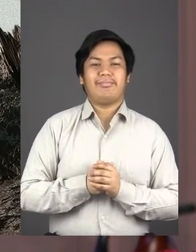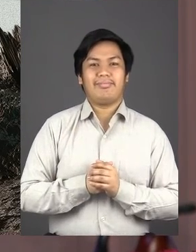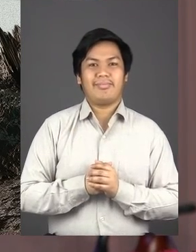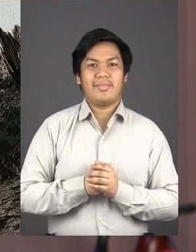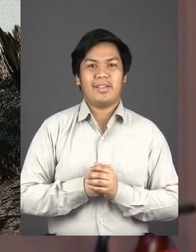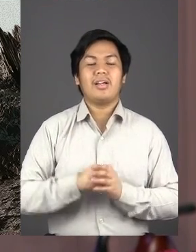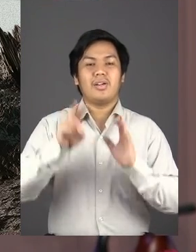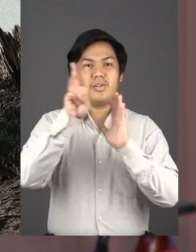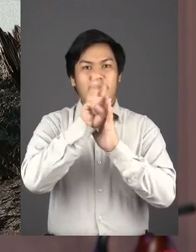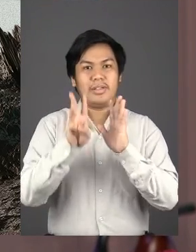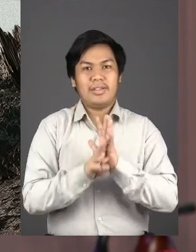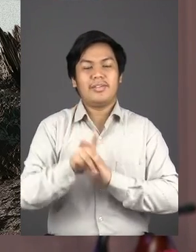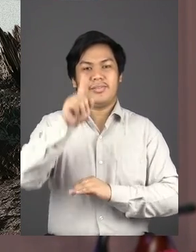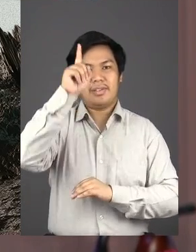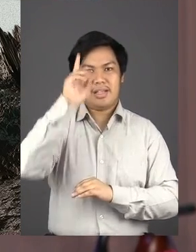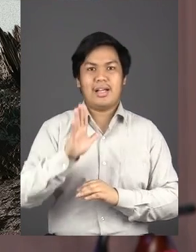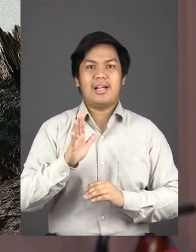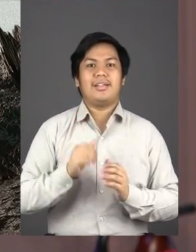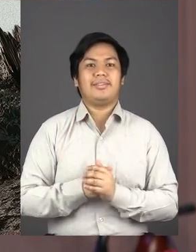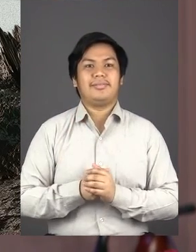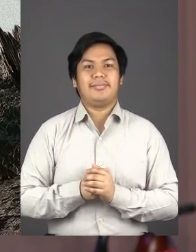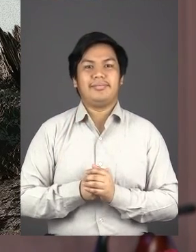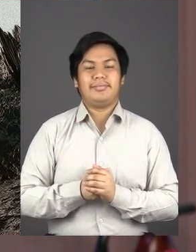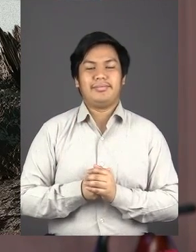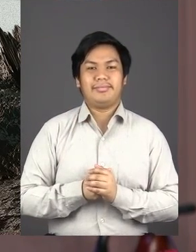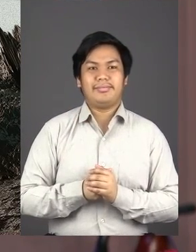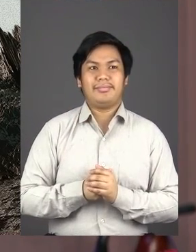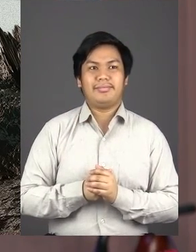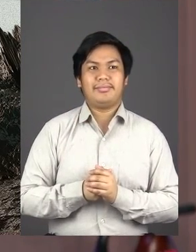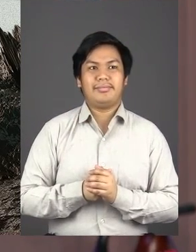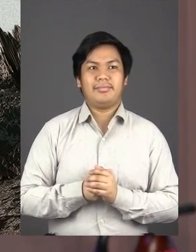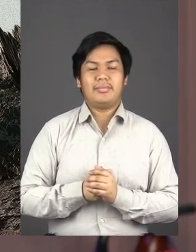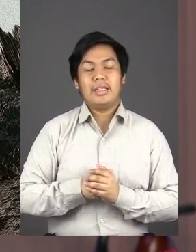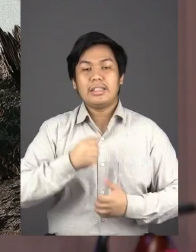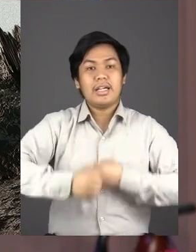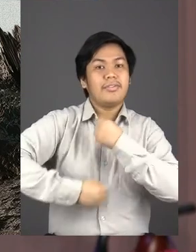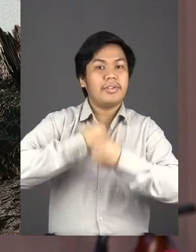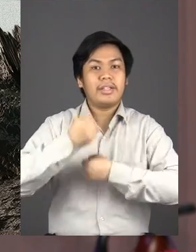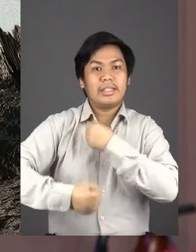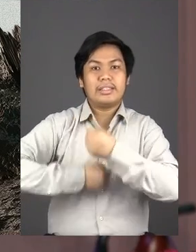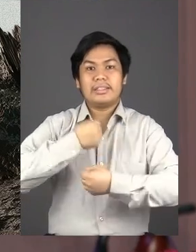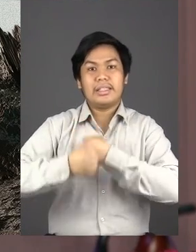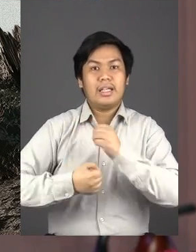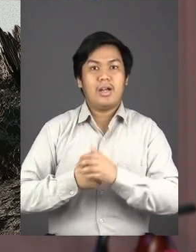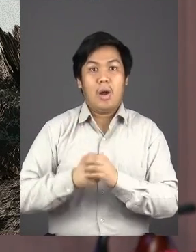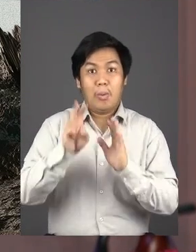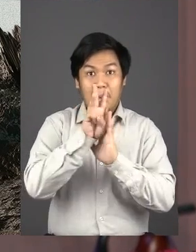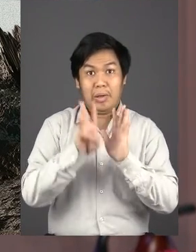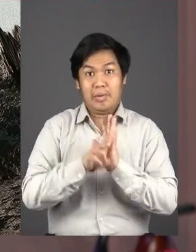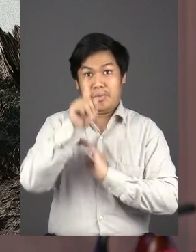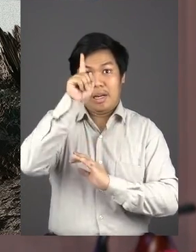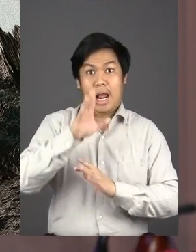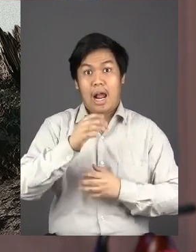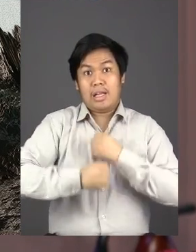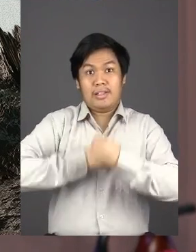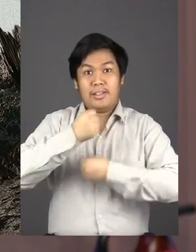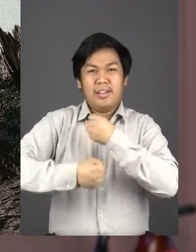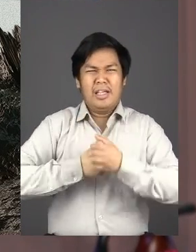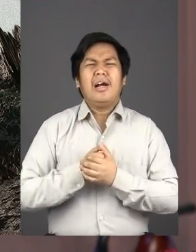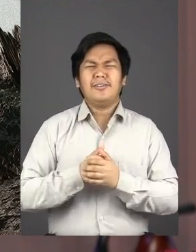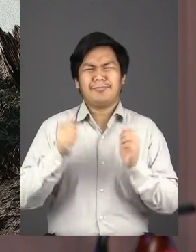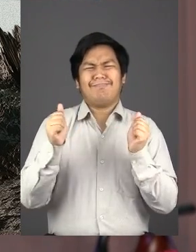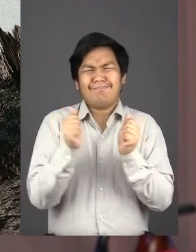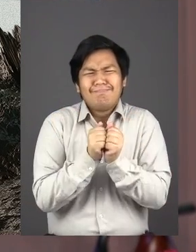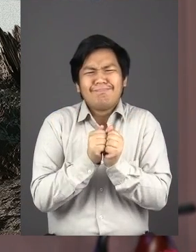Yun ang will ng Panginoon. Ano pa? Pagdurusa. Will ba ng Panginoon? Oo nga eh. Will, kasama